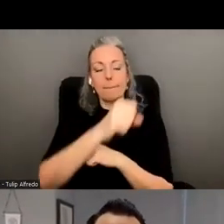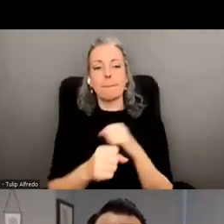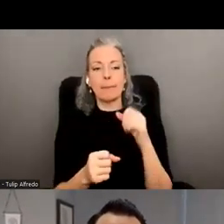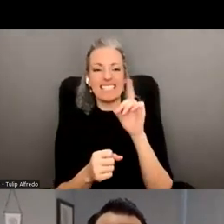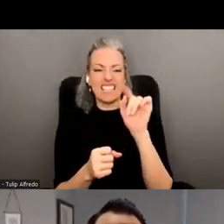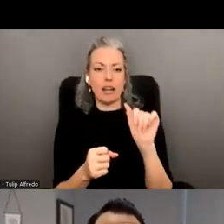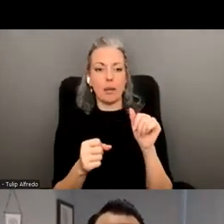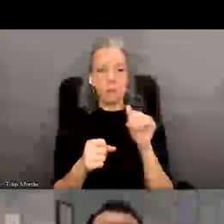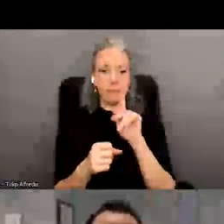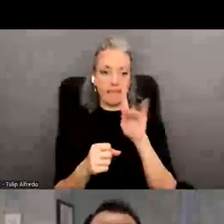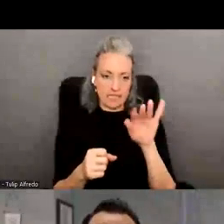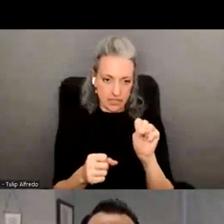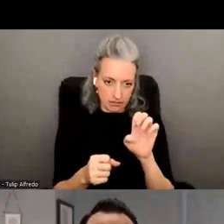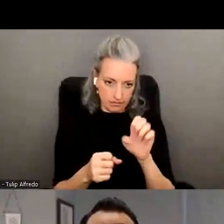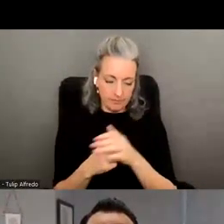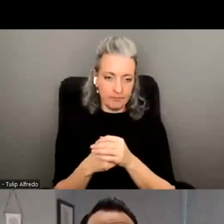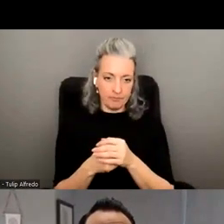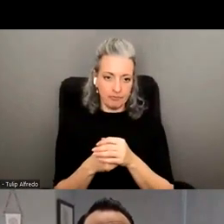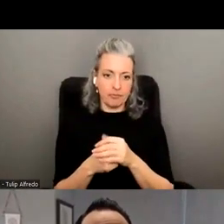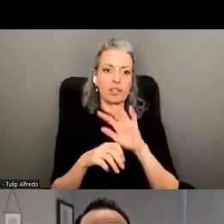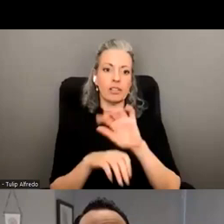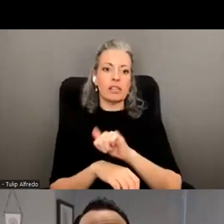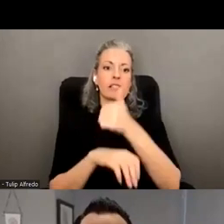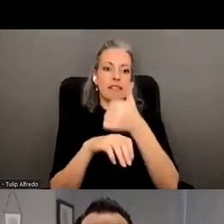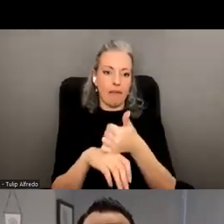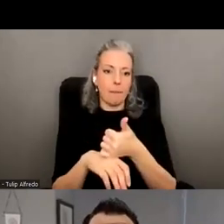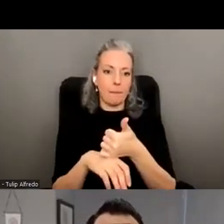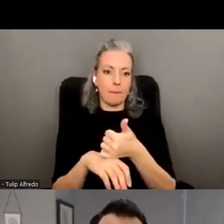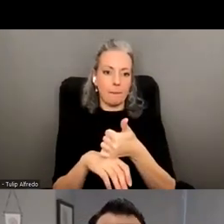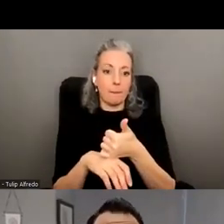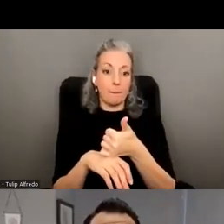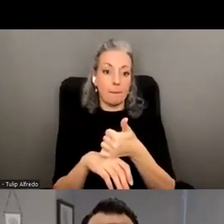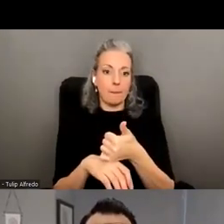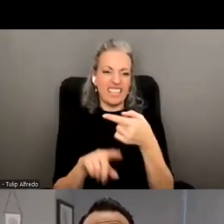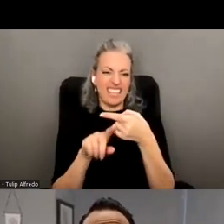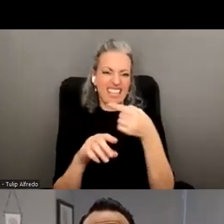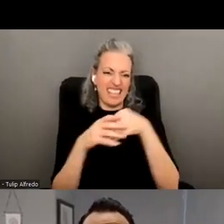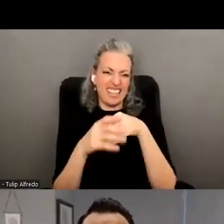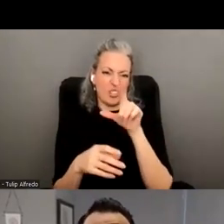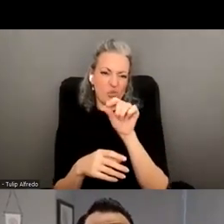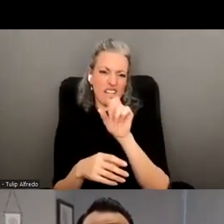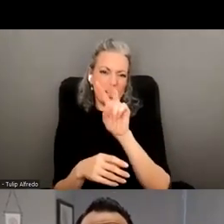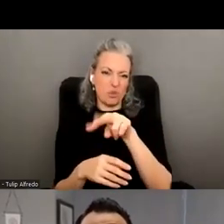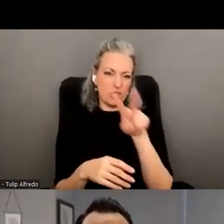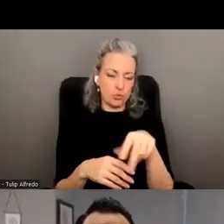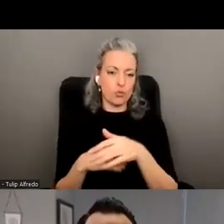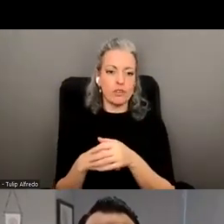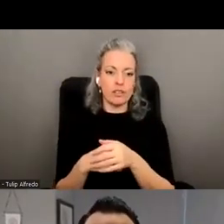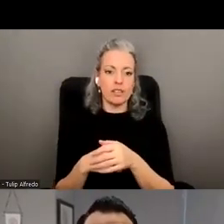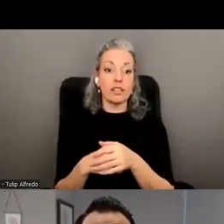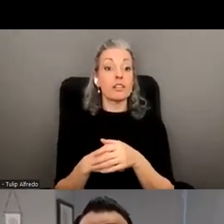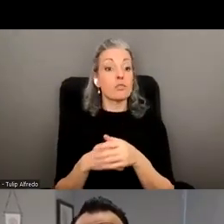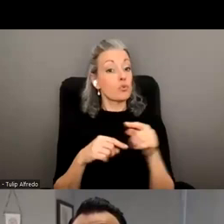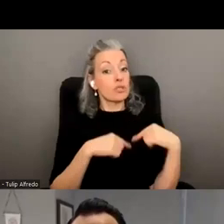additional enabling authority to establish the database was granted. Since that time, we've been heads down, building our